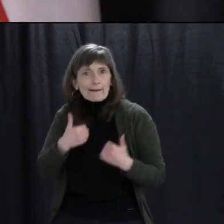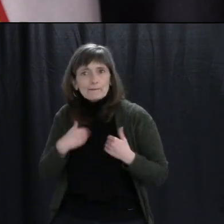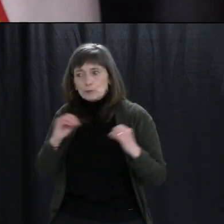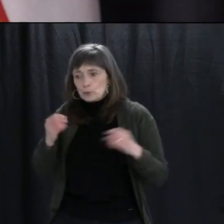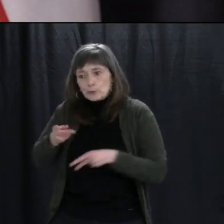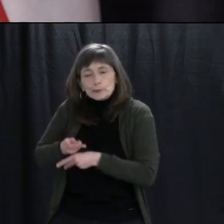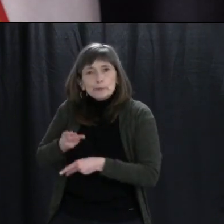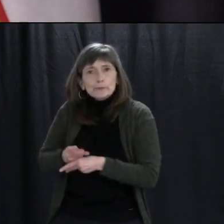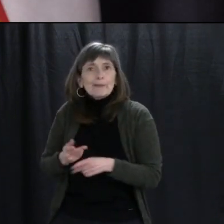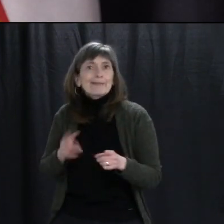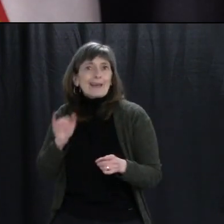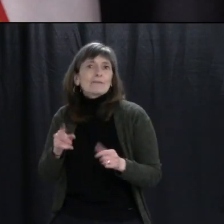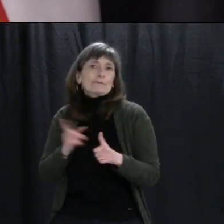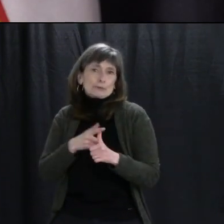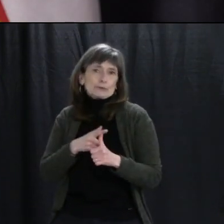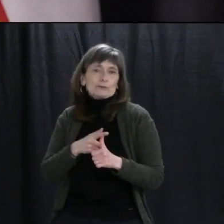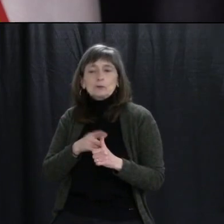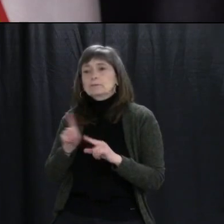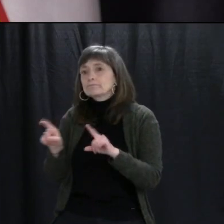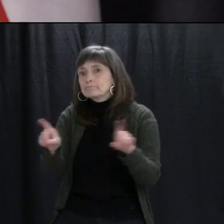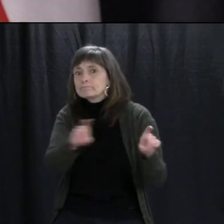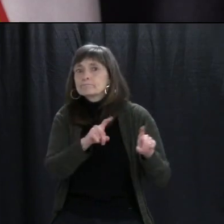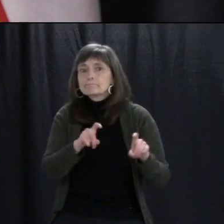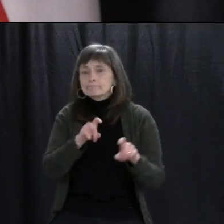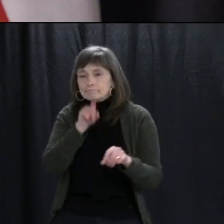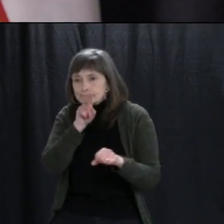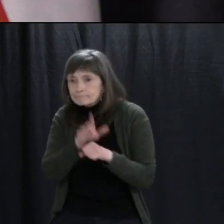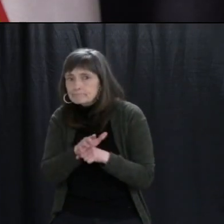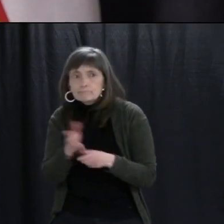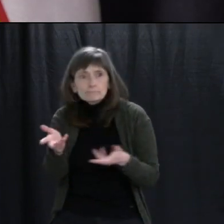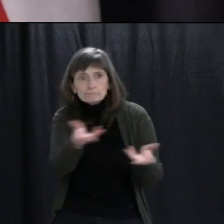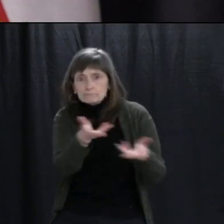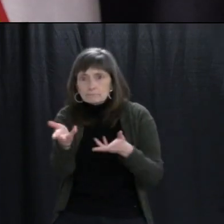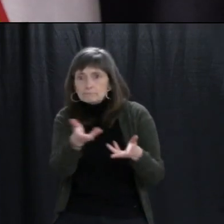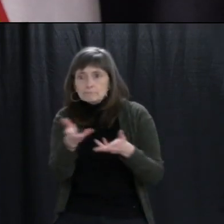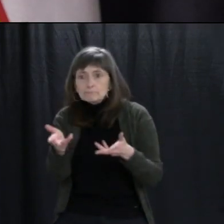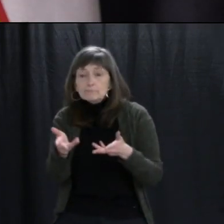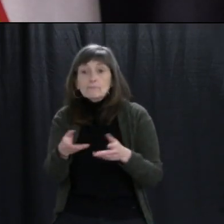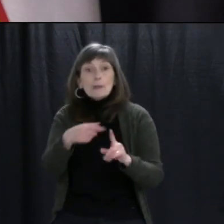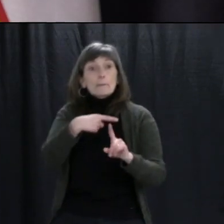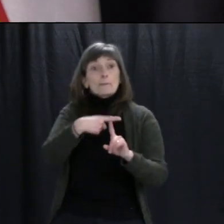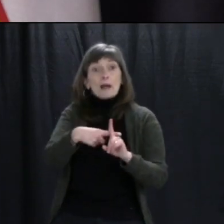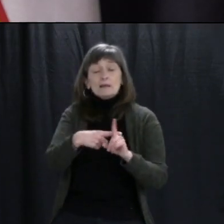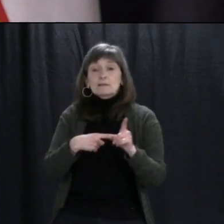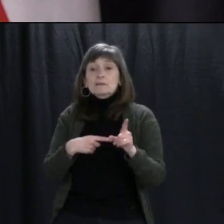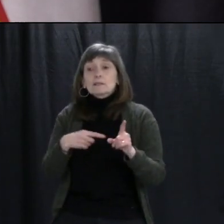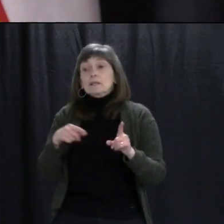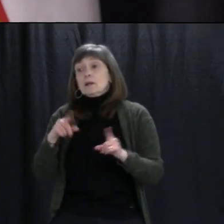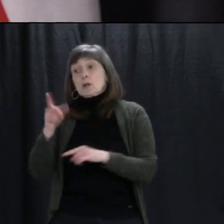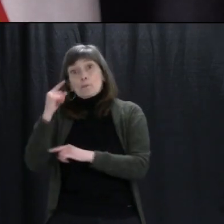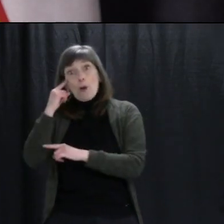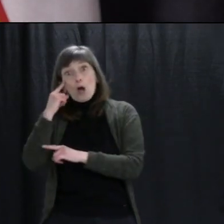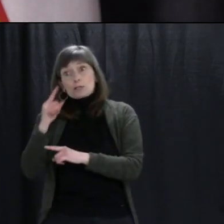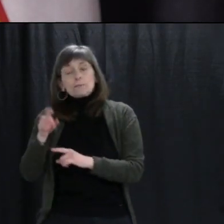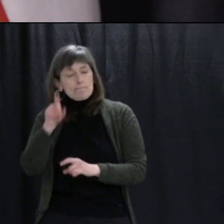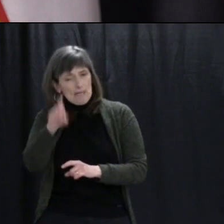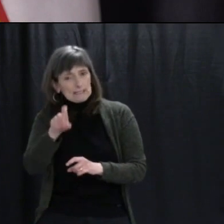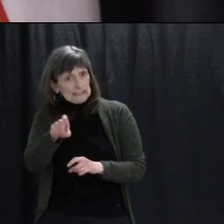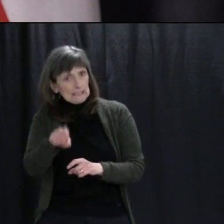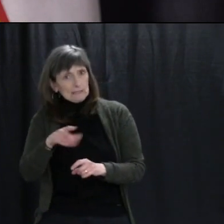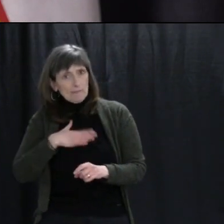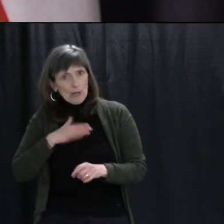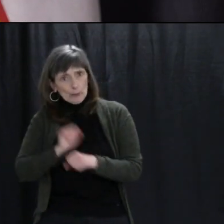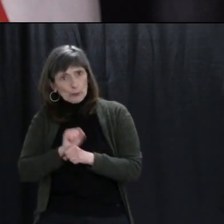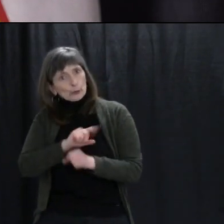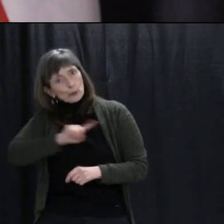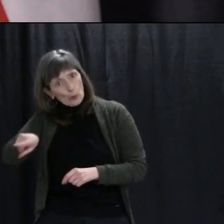be verification, confirmation would have to be given by the employer of those essential workers. So we've been working our way through